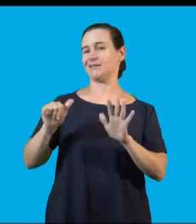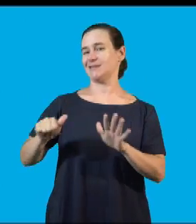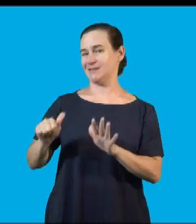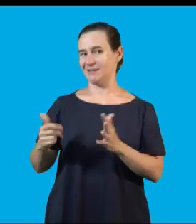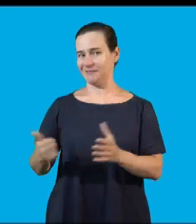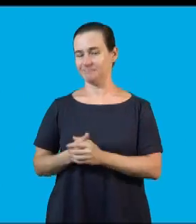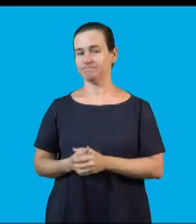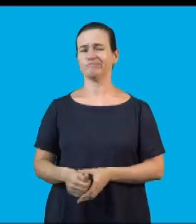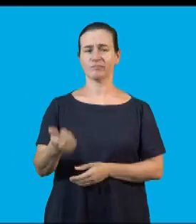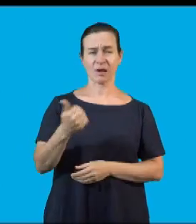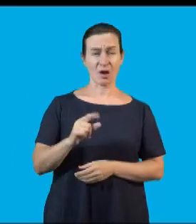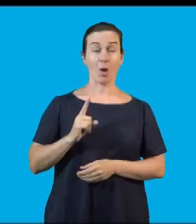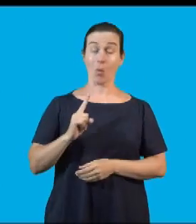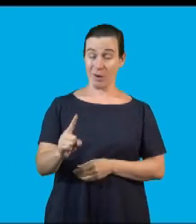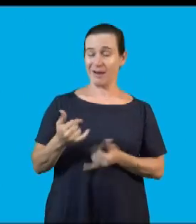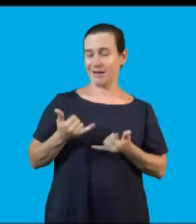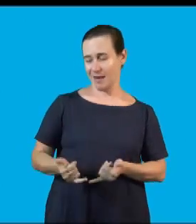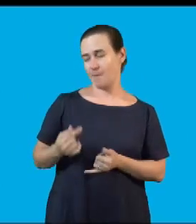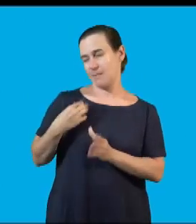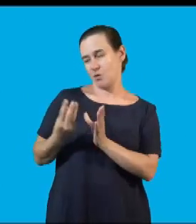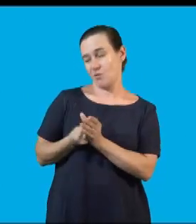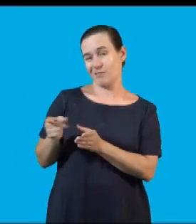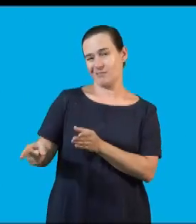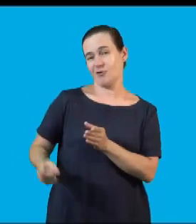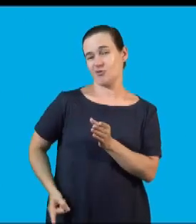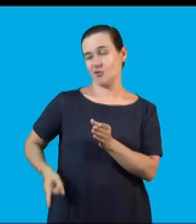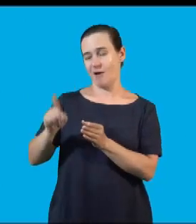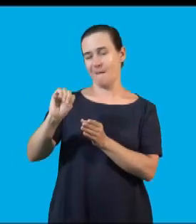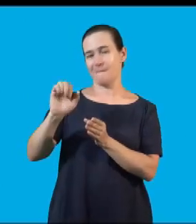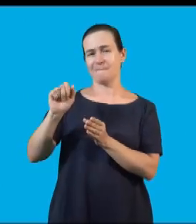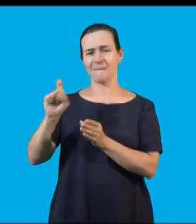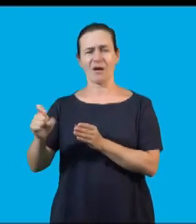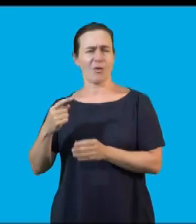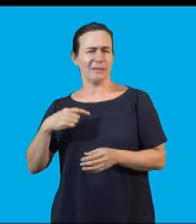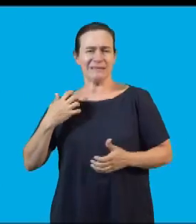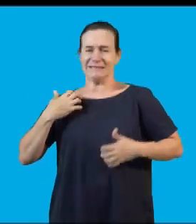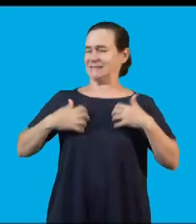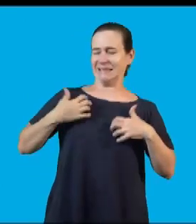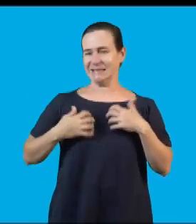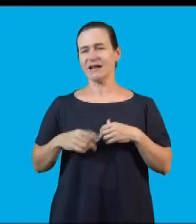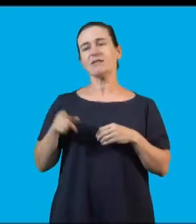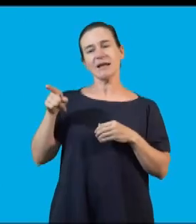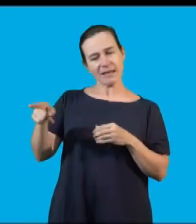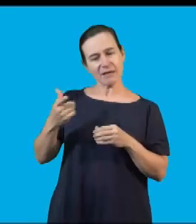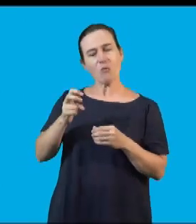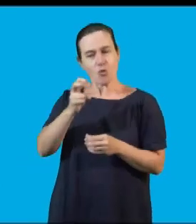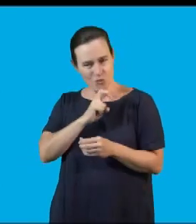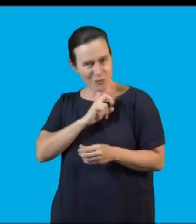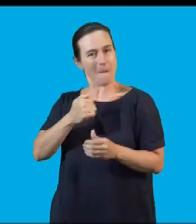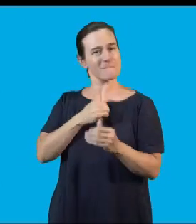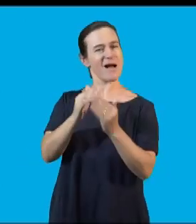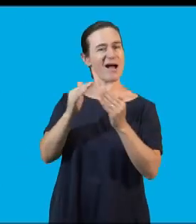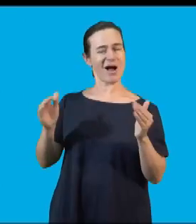question. It has been a week with Max, and I am thrilled. Always give emotion. He is settling